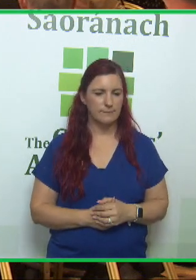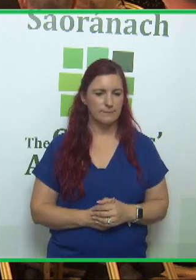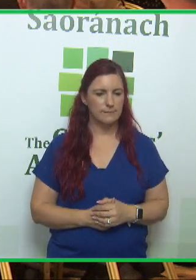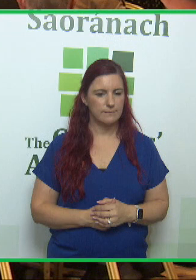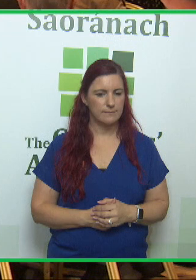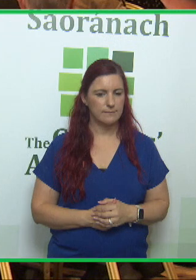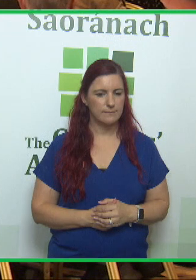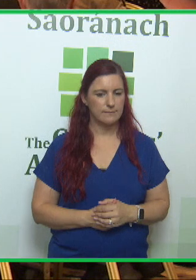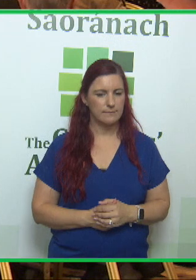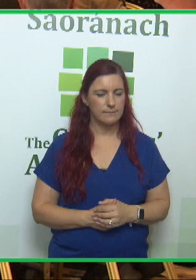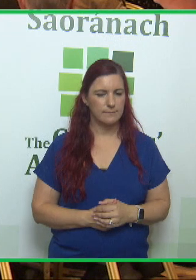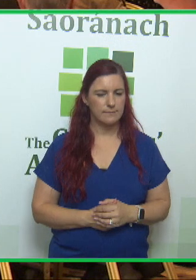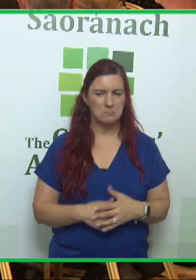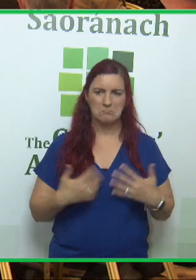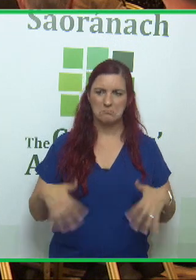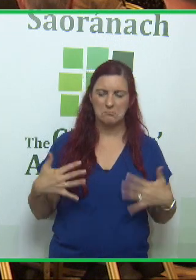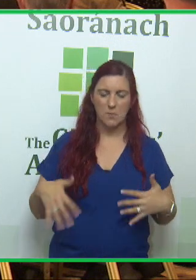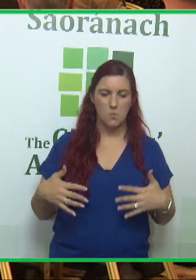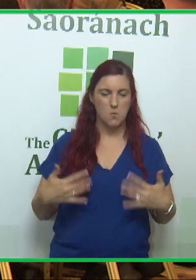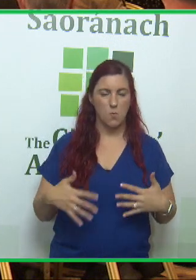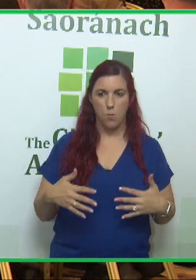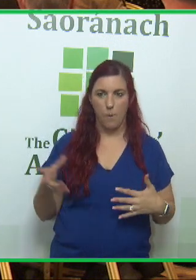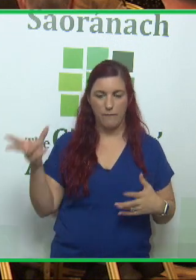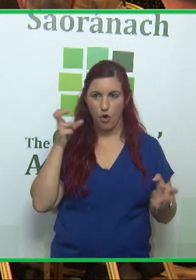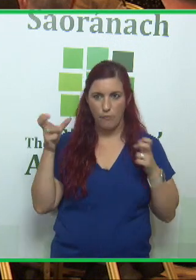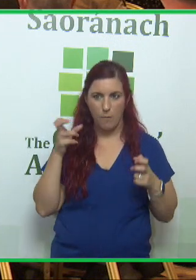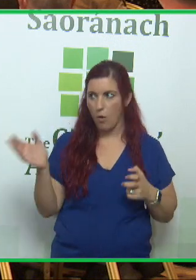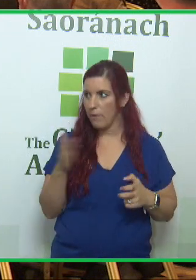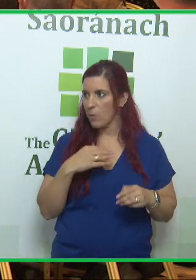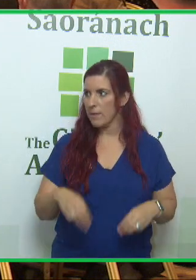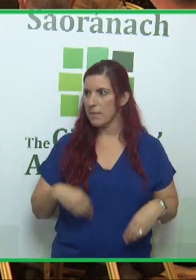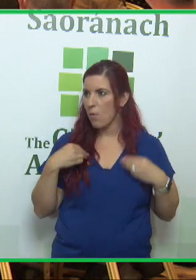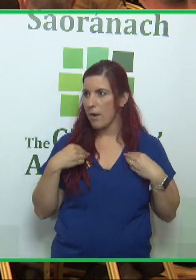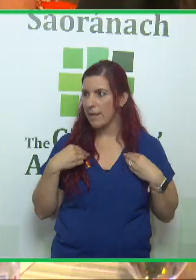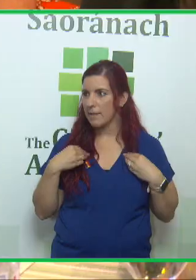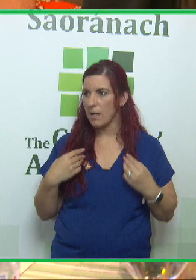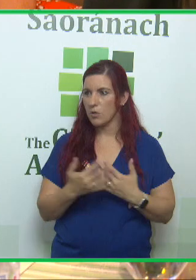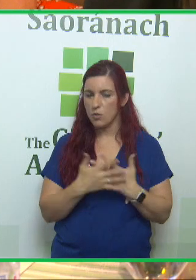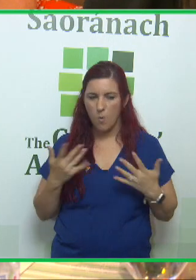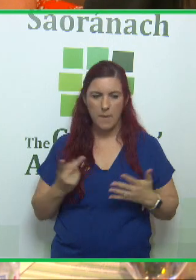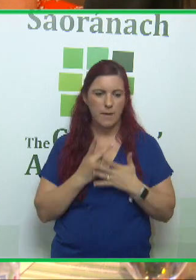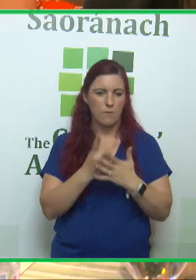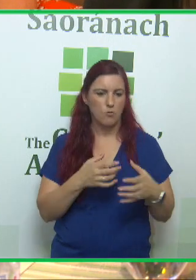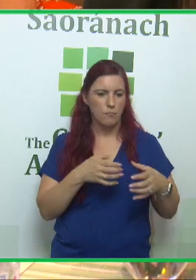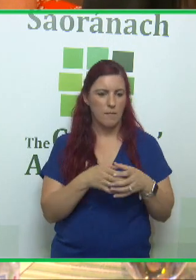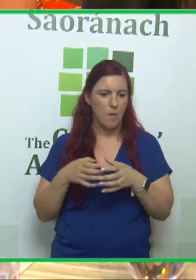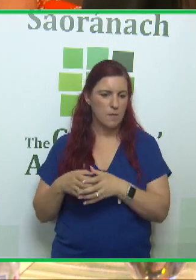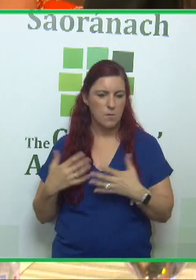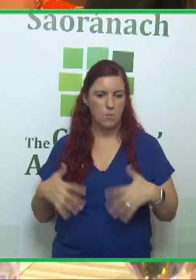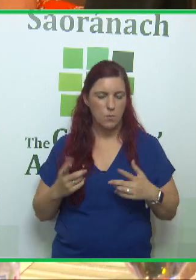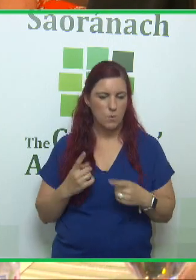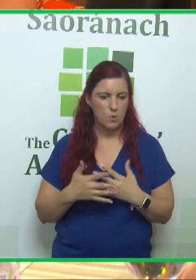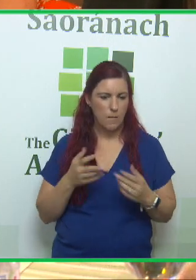we're deeply impressed with what we've heard this morning from all of you, that so many voluntary bodies are doing so much